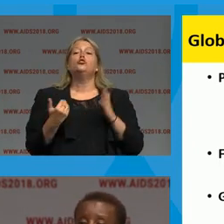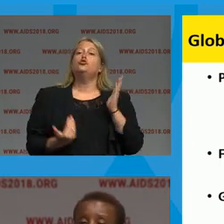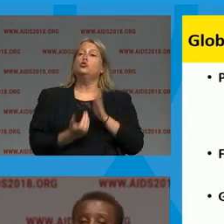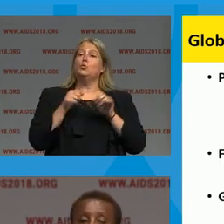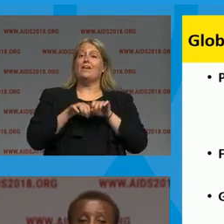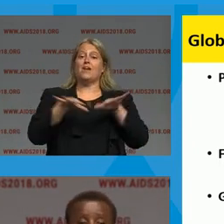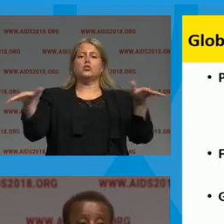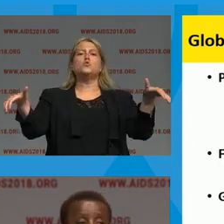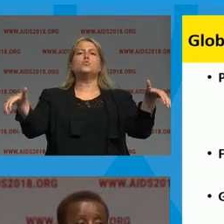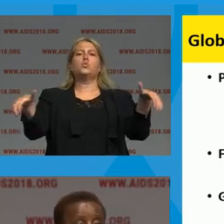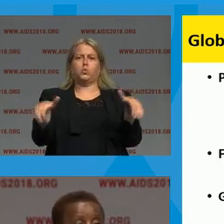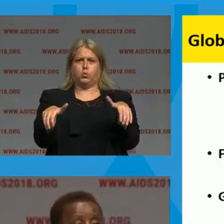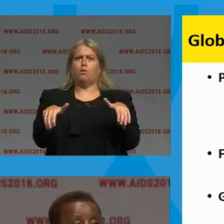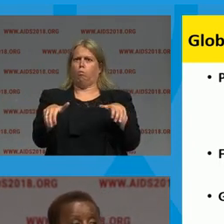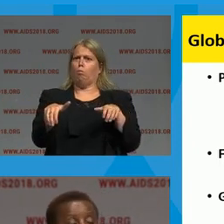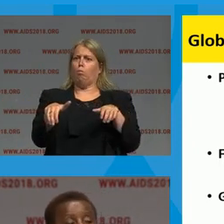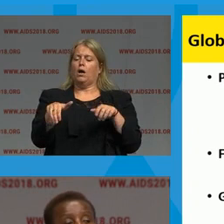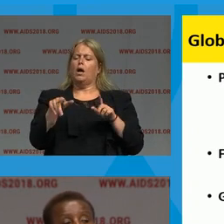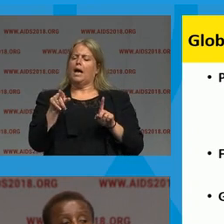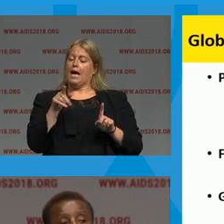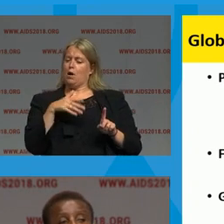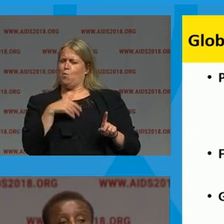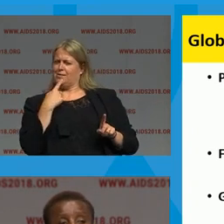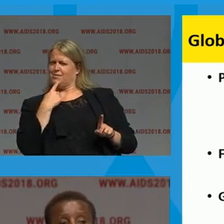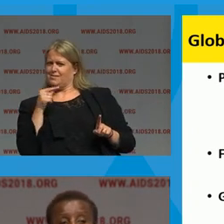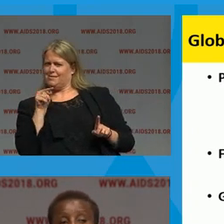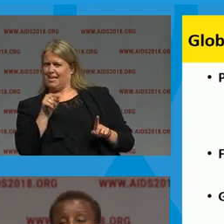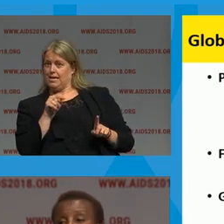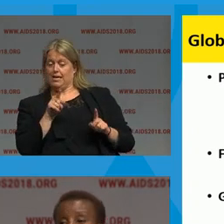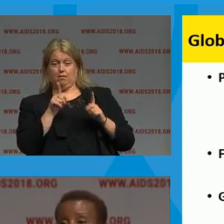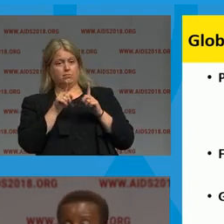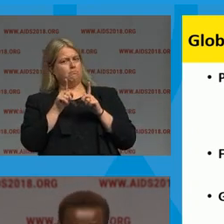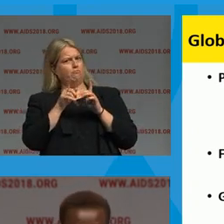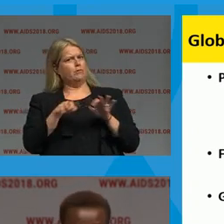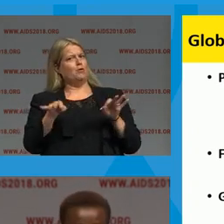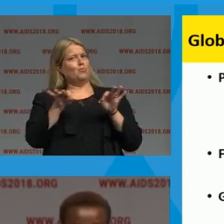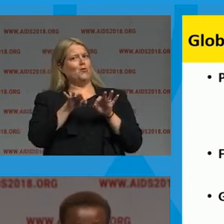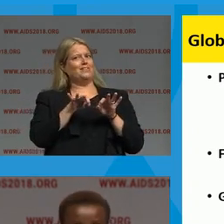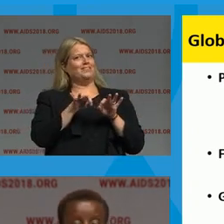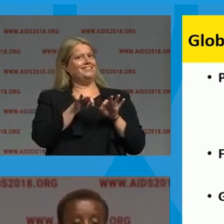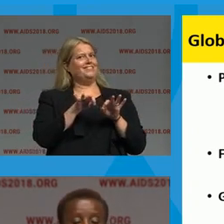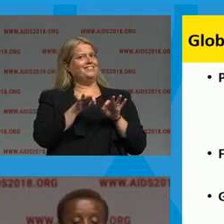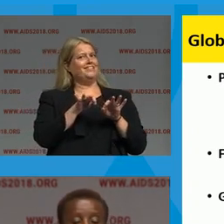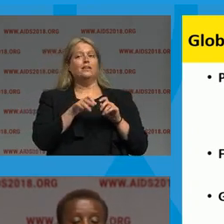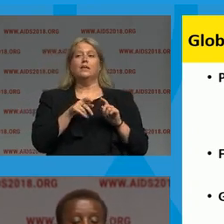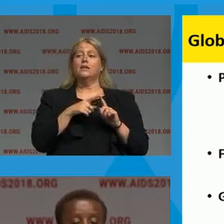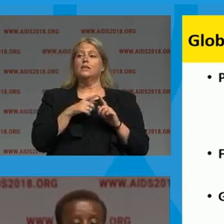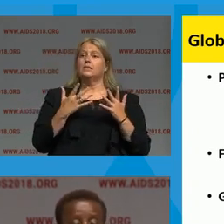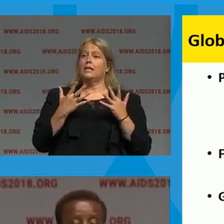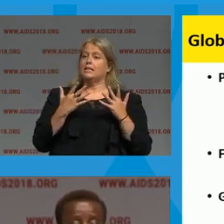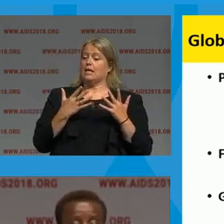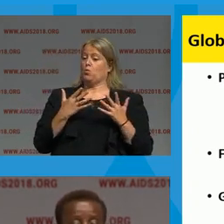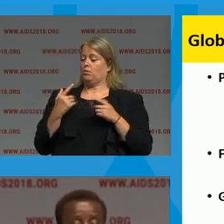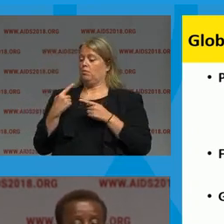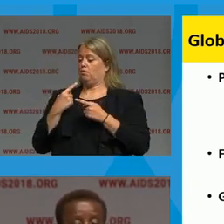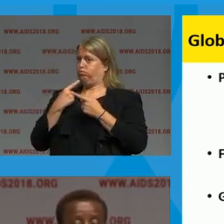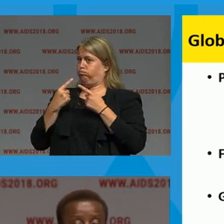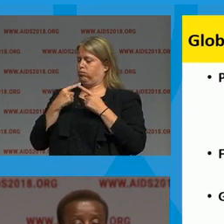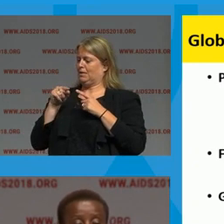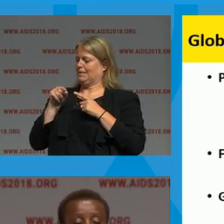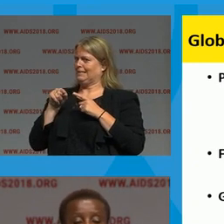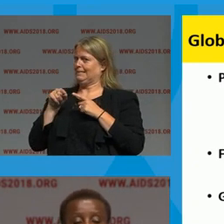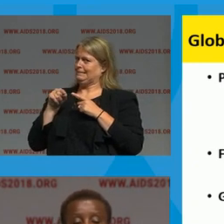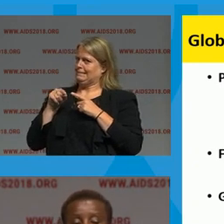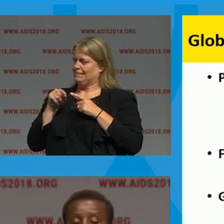drastically. I reflect on this because this becomes very important as we start to talk about perhaps what we have not done as well as we